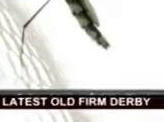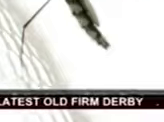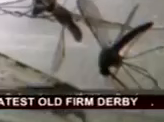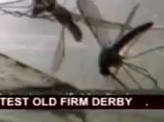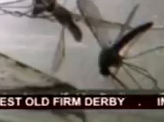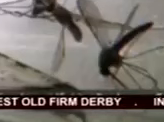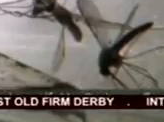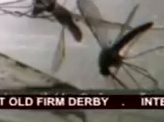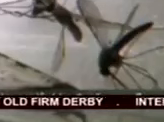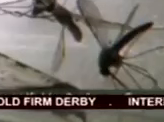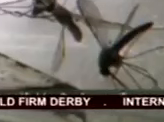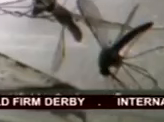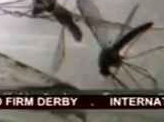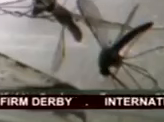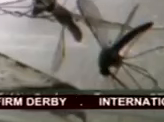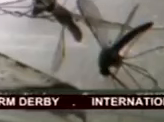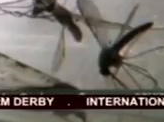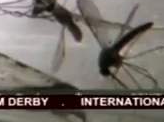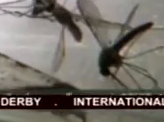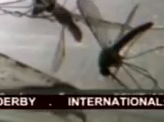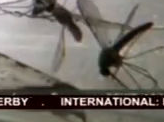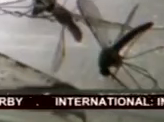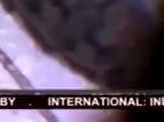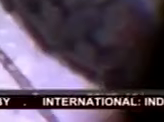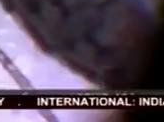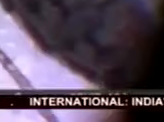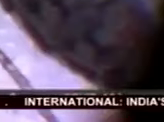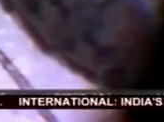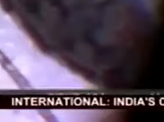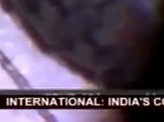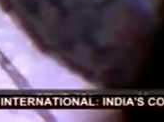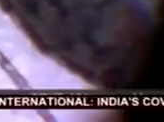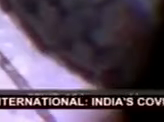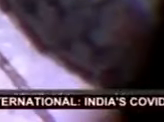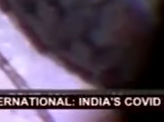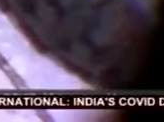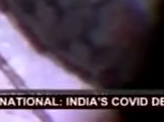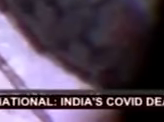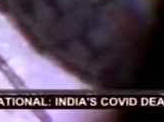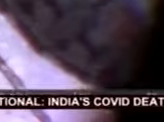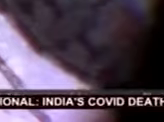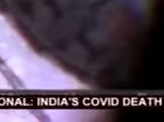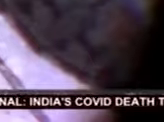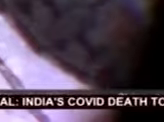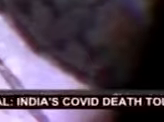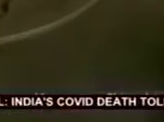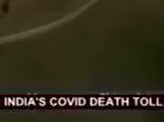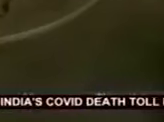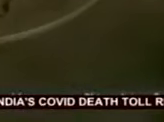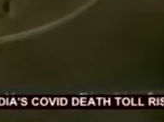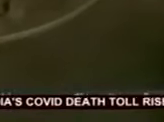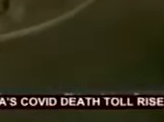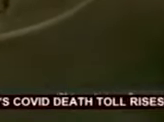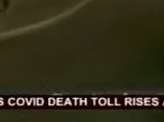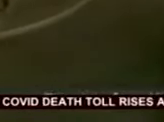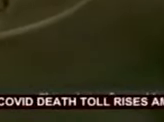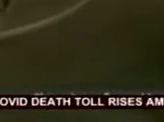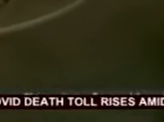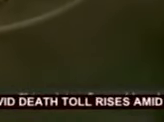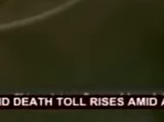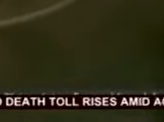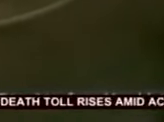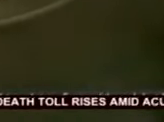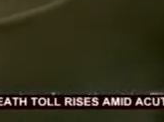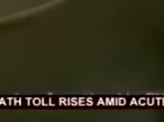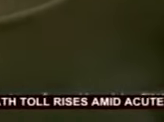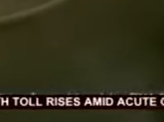fanan bari biton tumado anin fanan ka sankel city anin nyin sankel min yalon ko ka borjiol soto wolbe mo feroleti